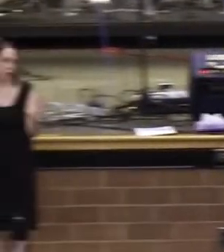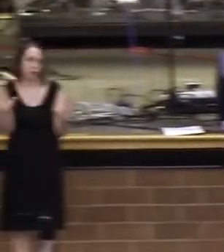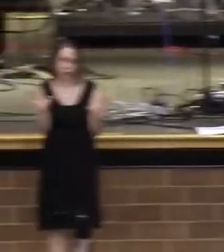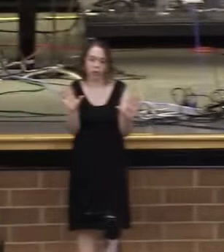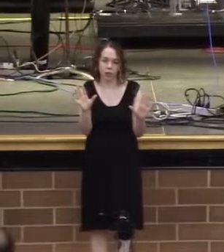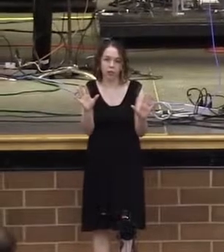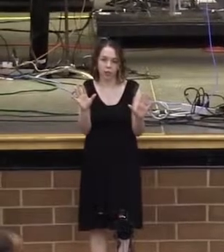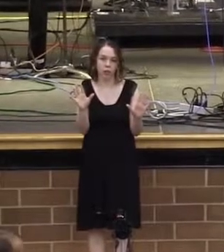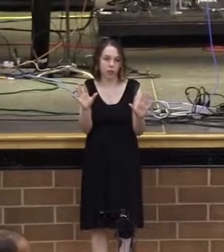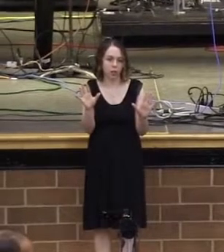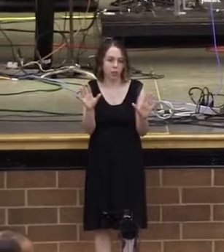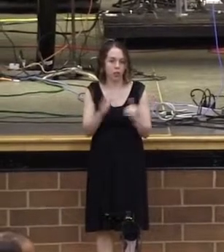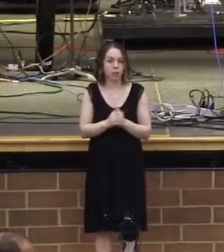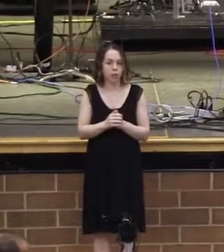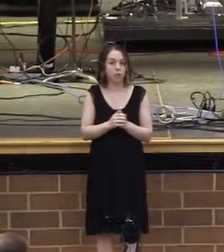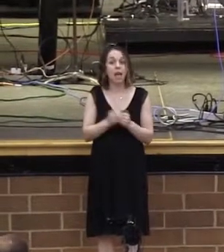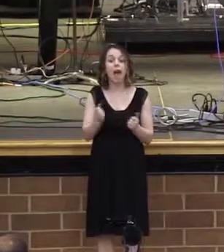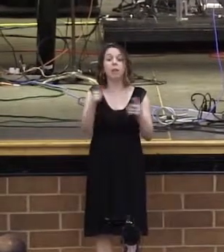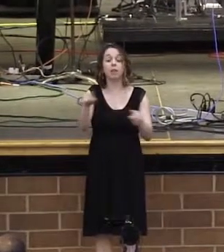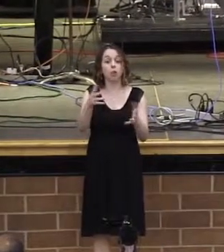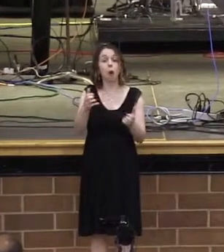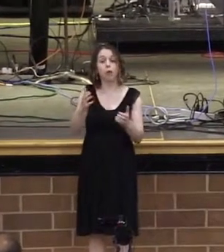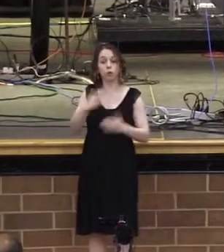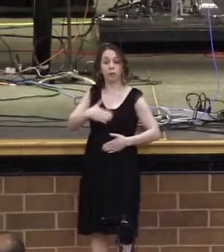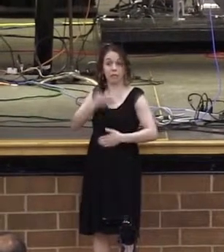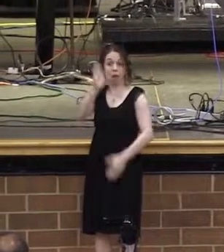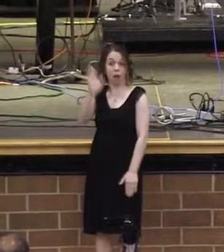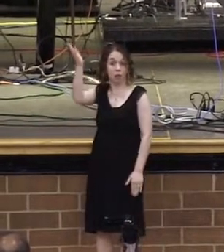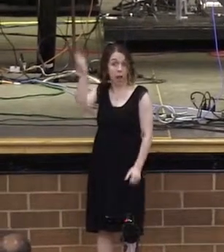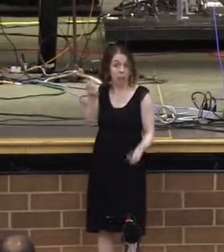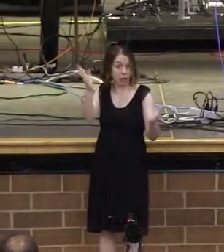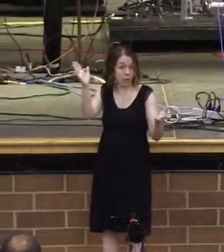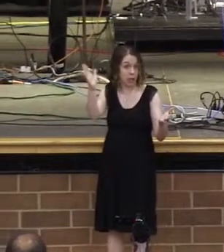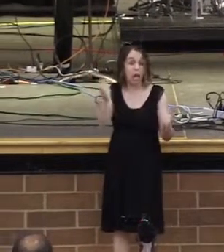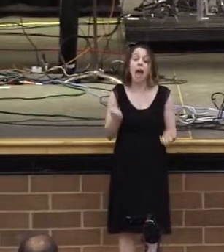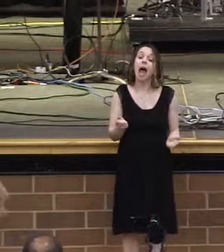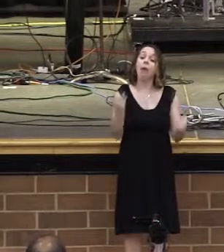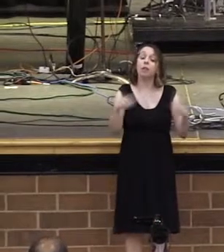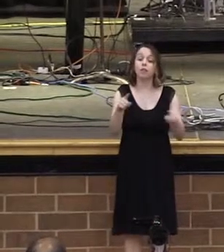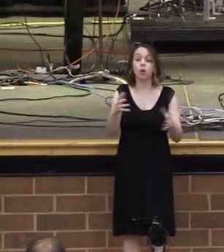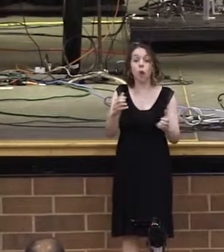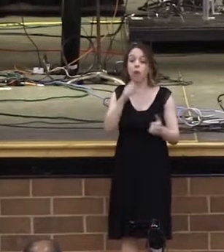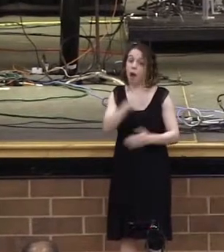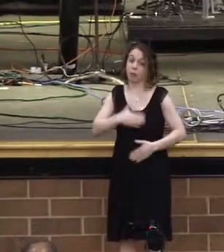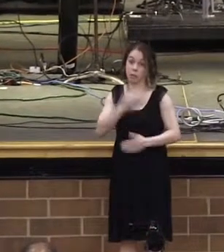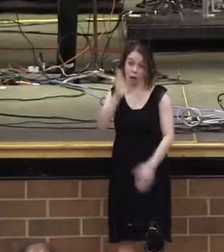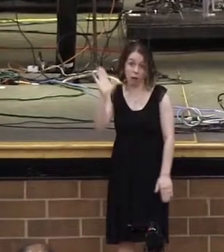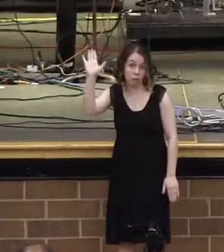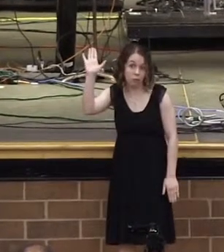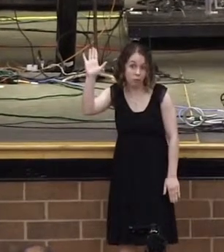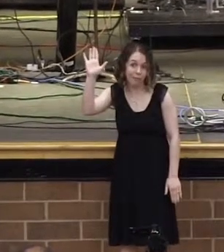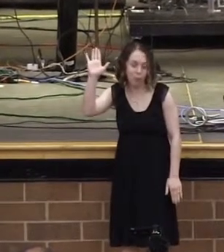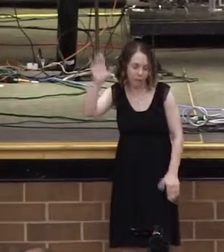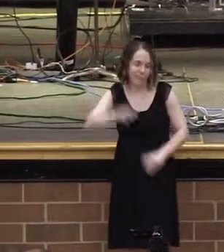disapproves now how many people want to do what God approves and how many people don't want to do what he disapproves father we just pray as